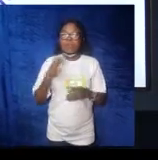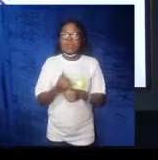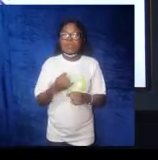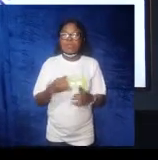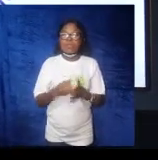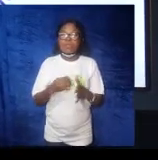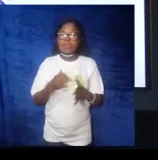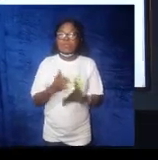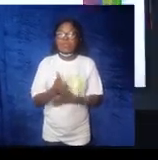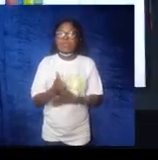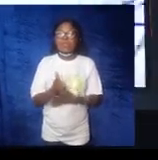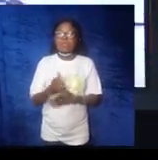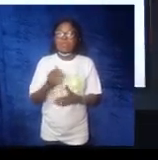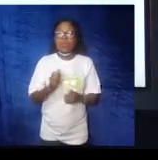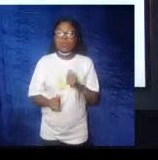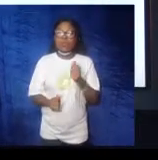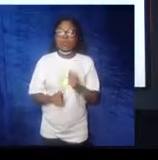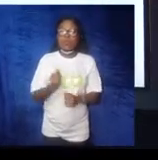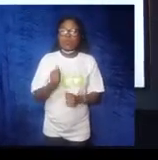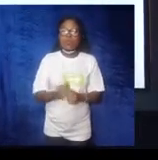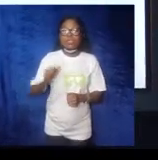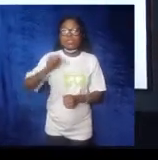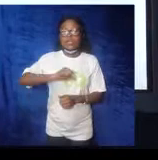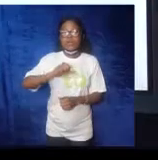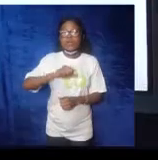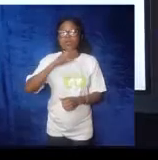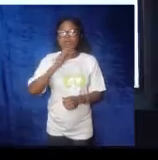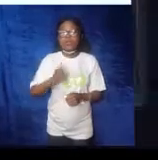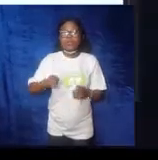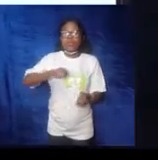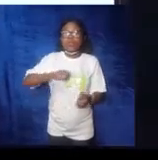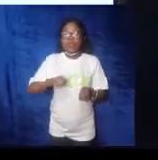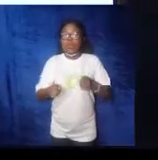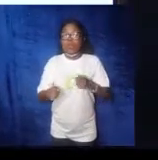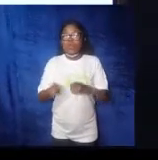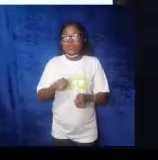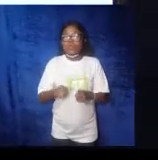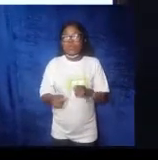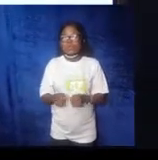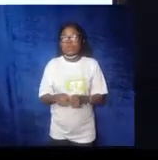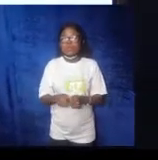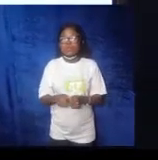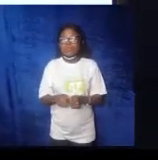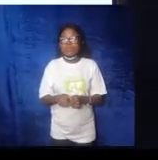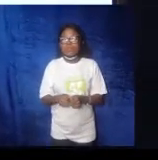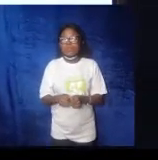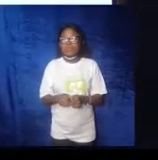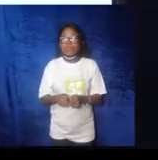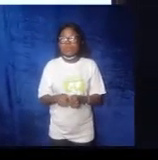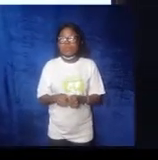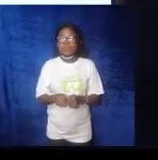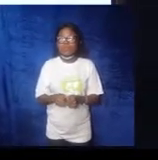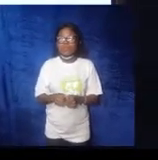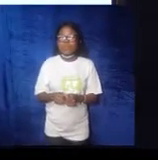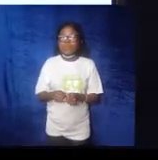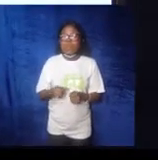angle. Let's see whether you get this one right. Which angle is alternate? This one should be easy for